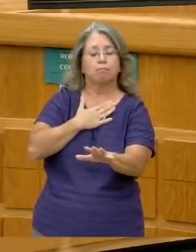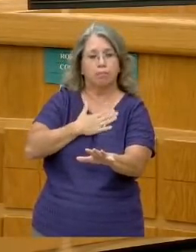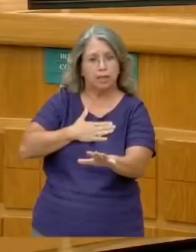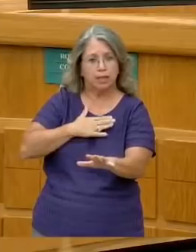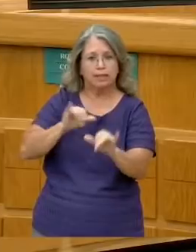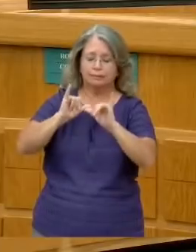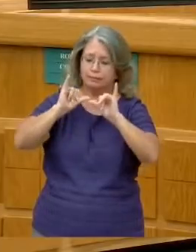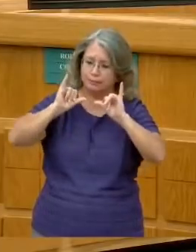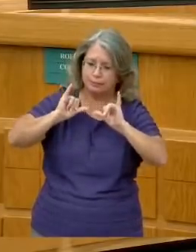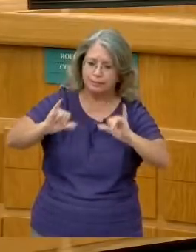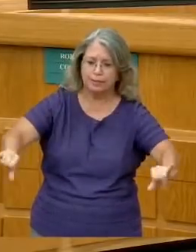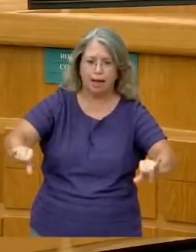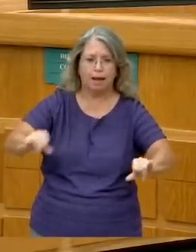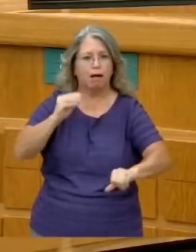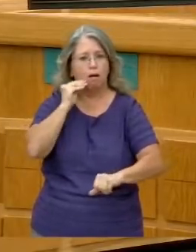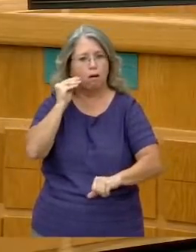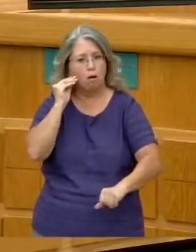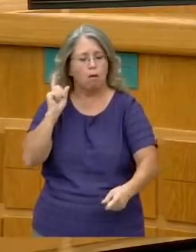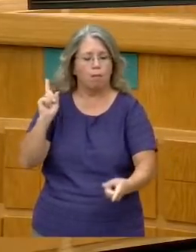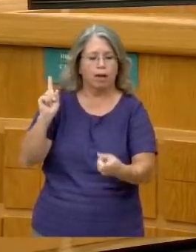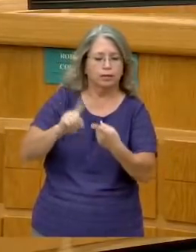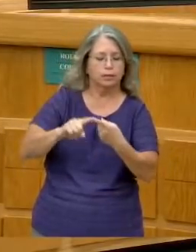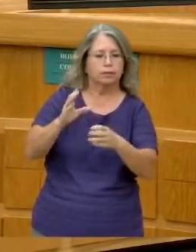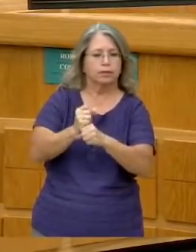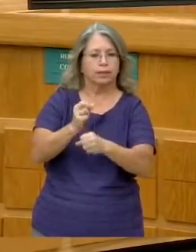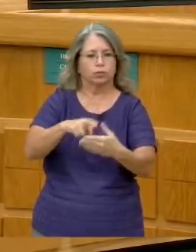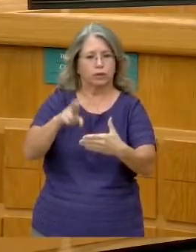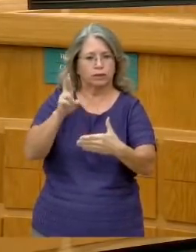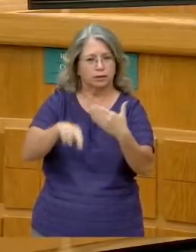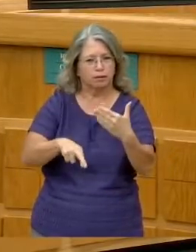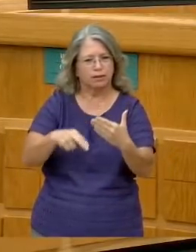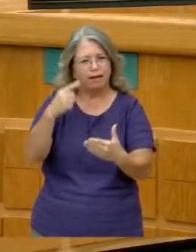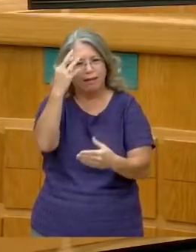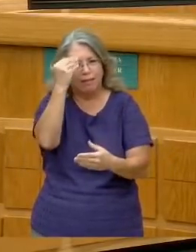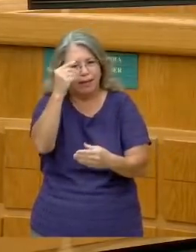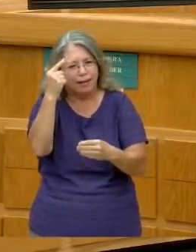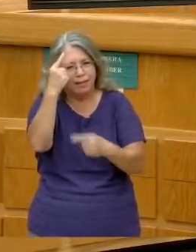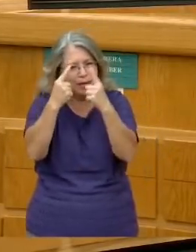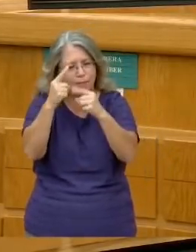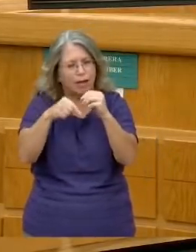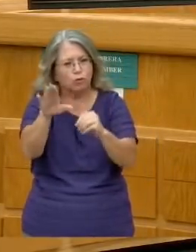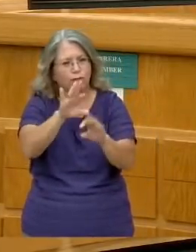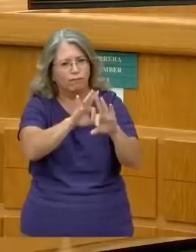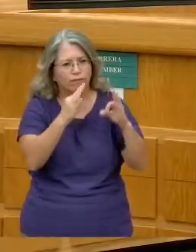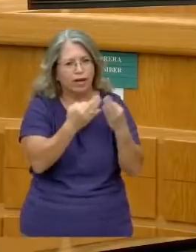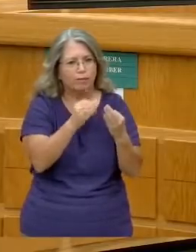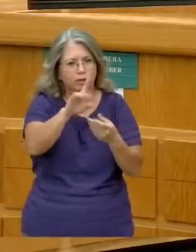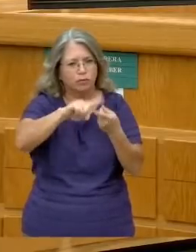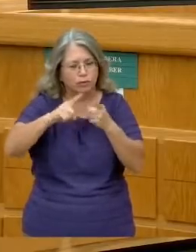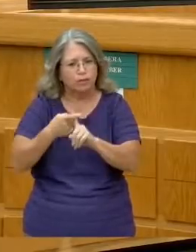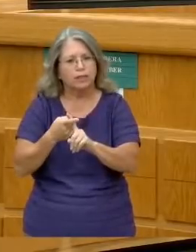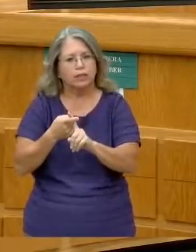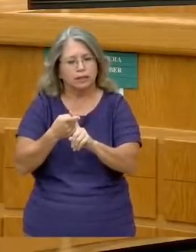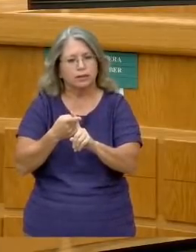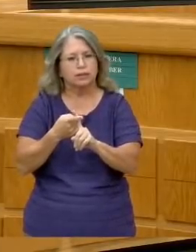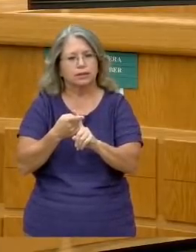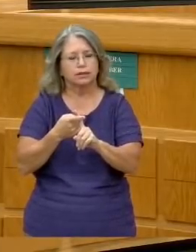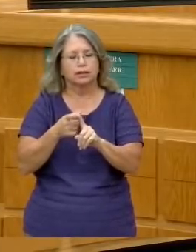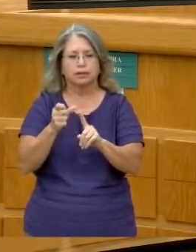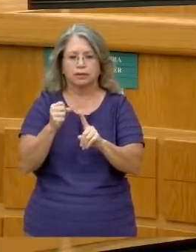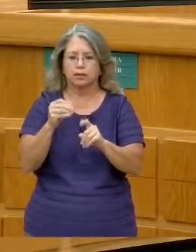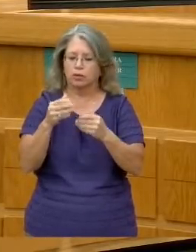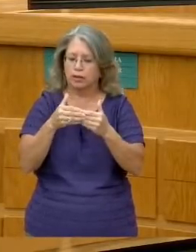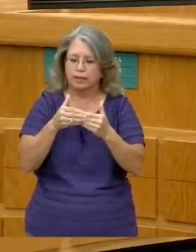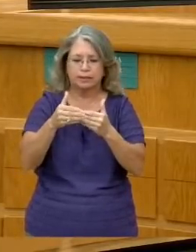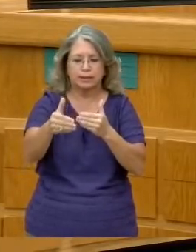results. That could help cut down on it. Think about your family and your friends. And so in the days ahead, this